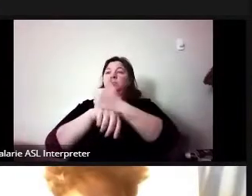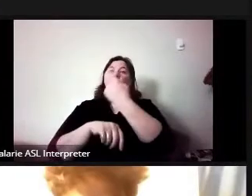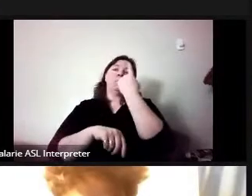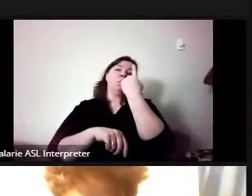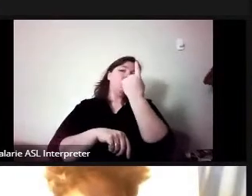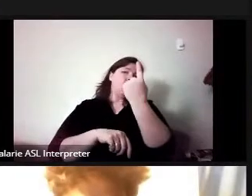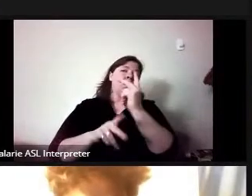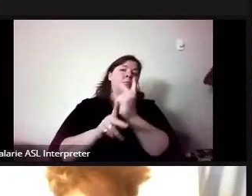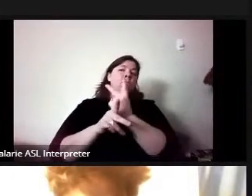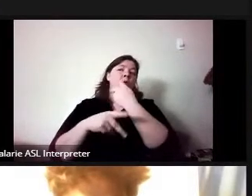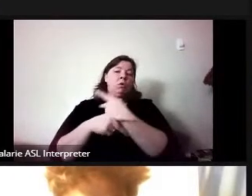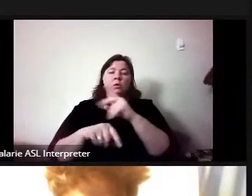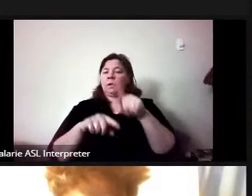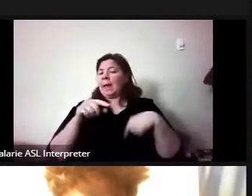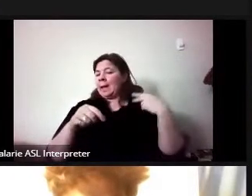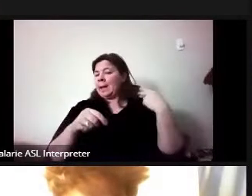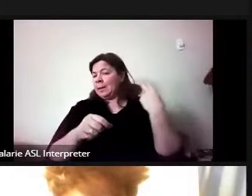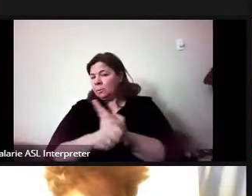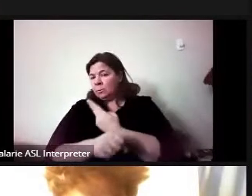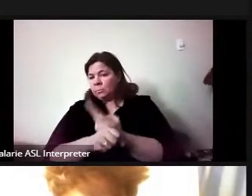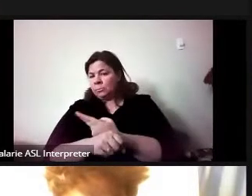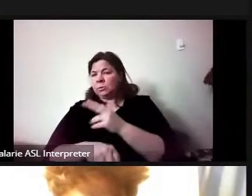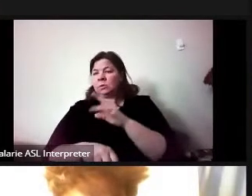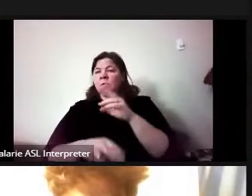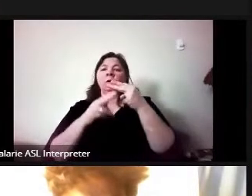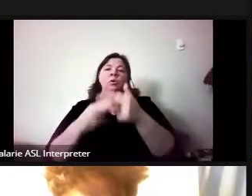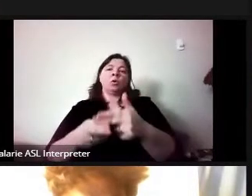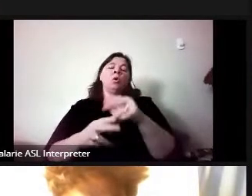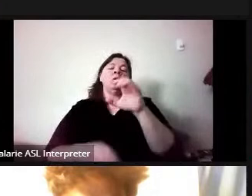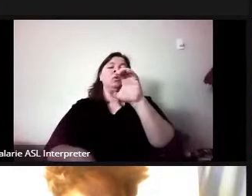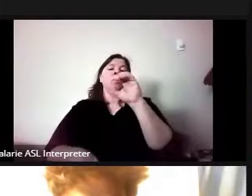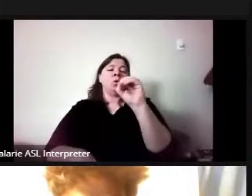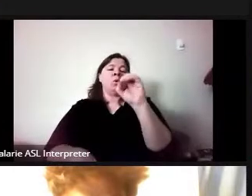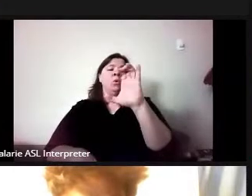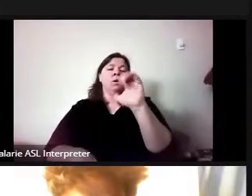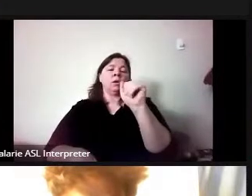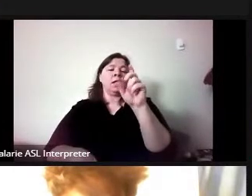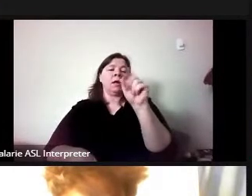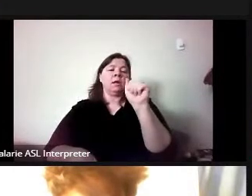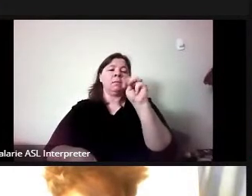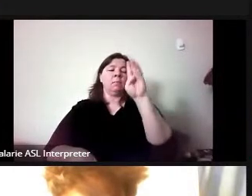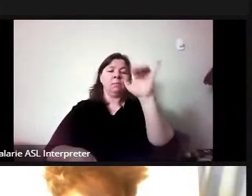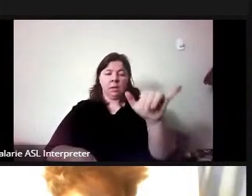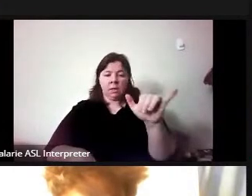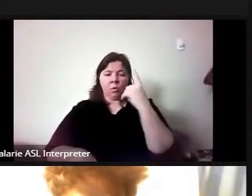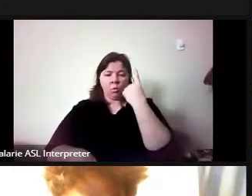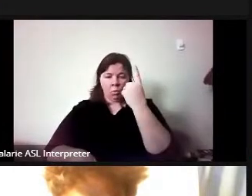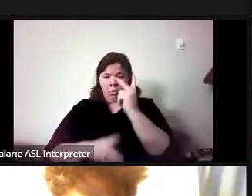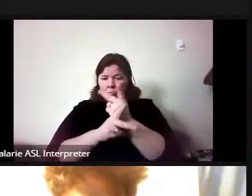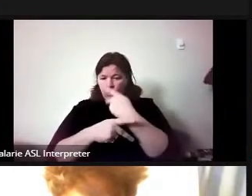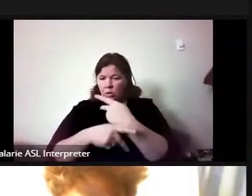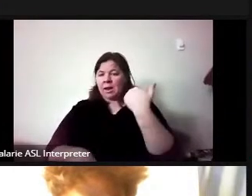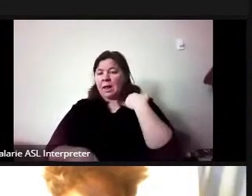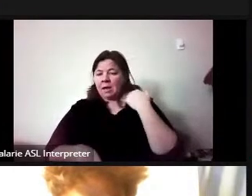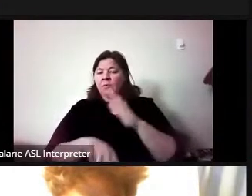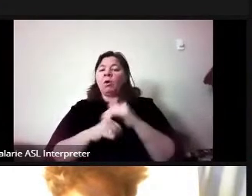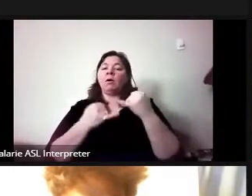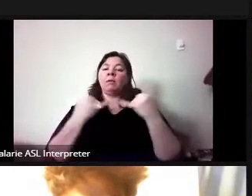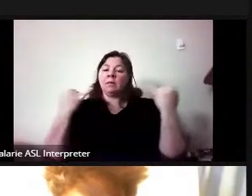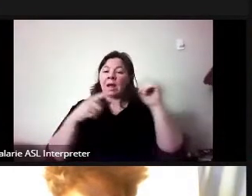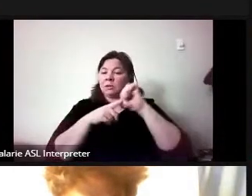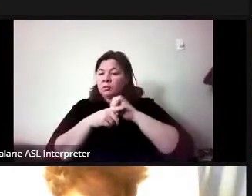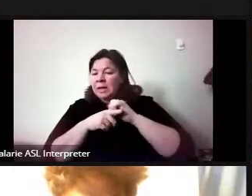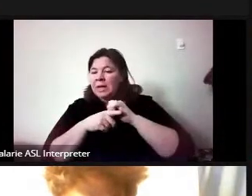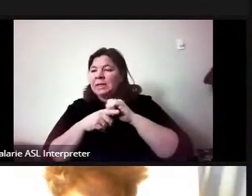able to use the product at this point, but it's called Academy. That is just one of our products we have for online training,